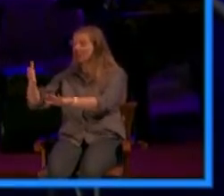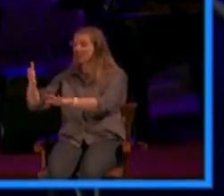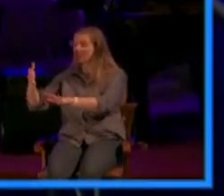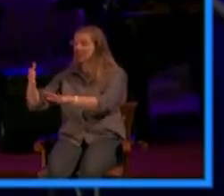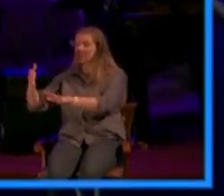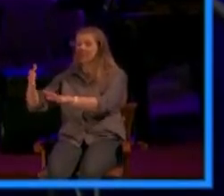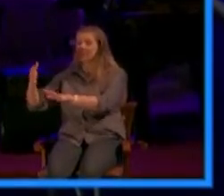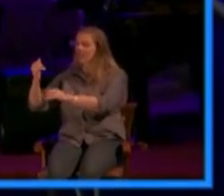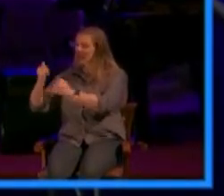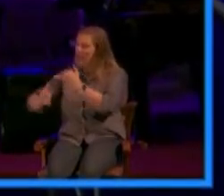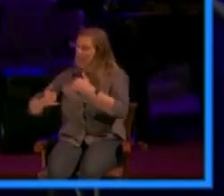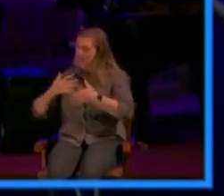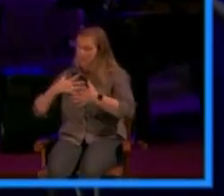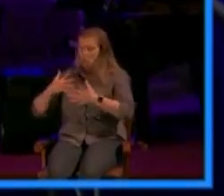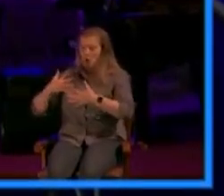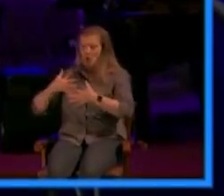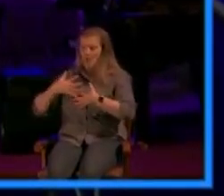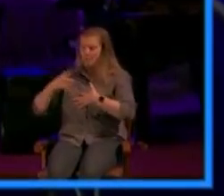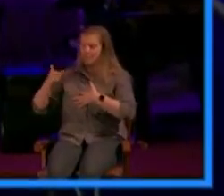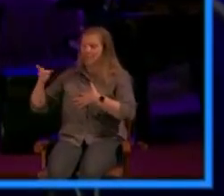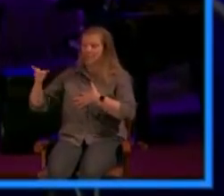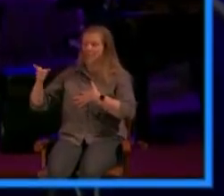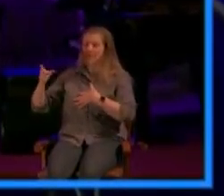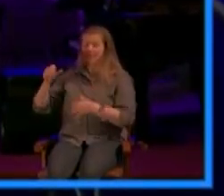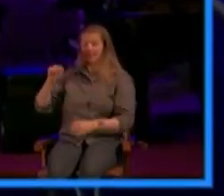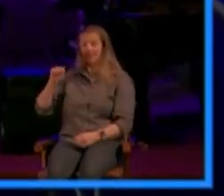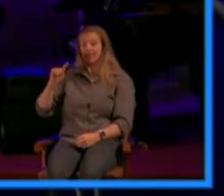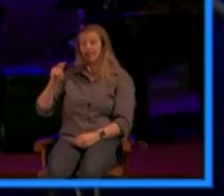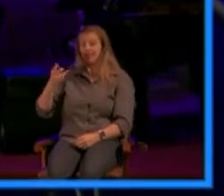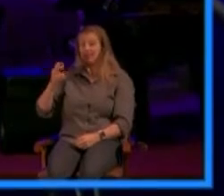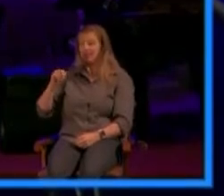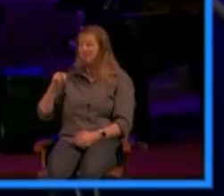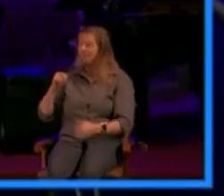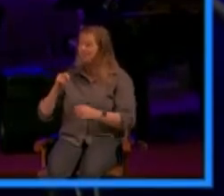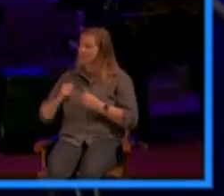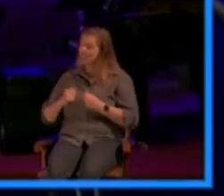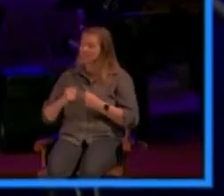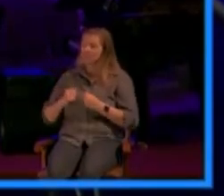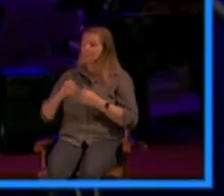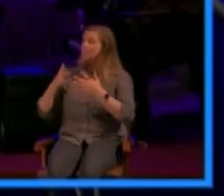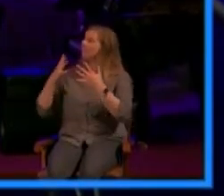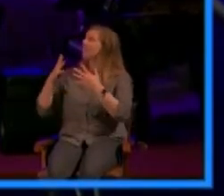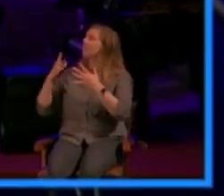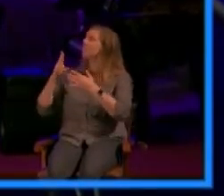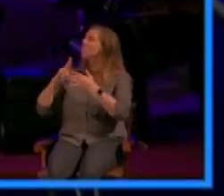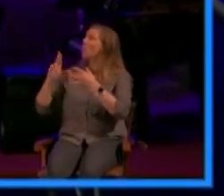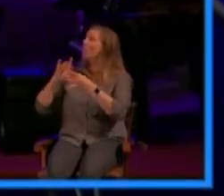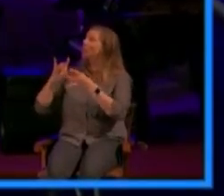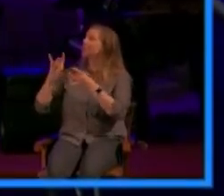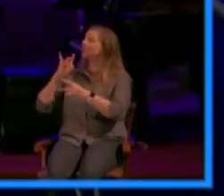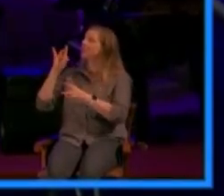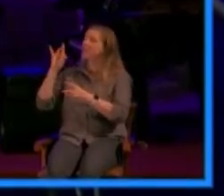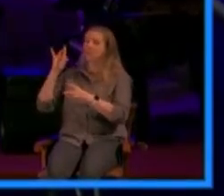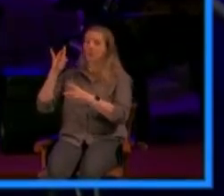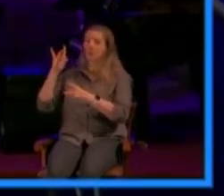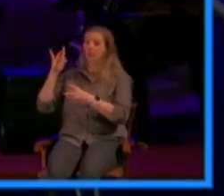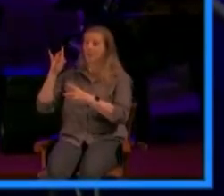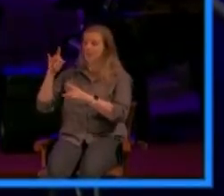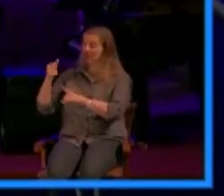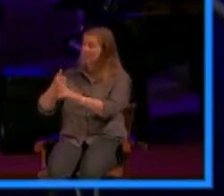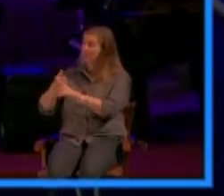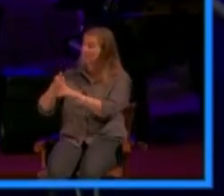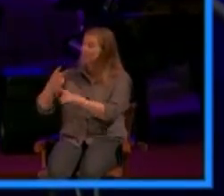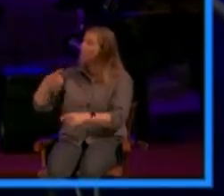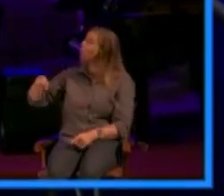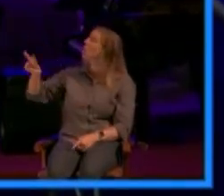being filled with the Holy Spirit, it says that, gazed up into heaven, and